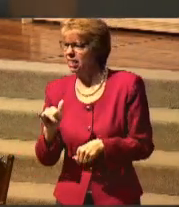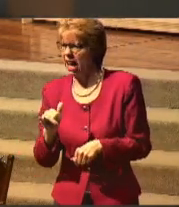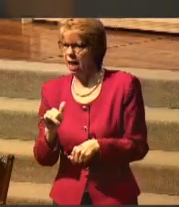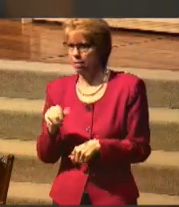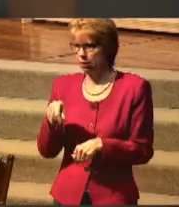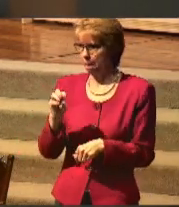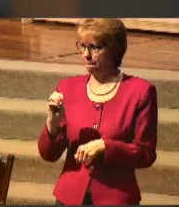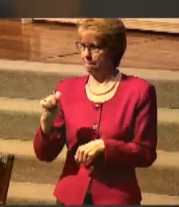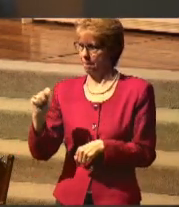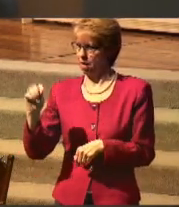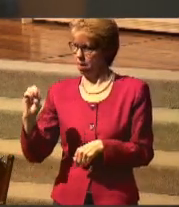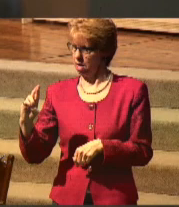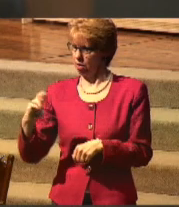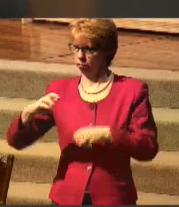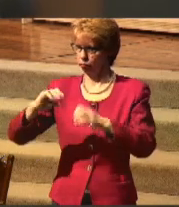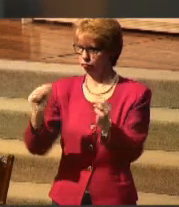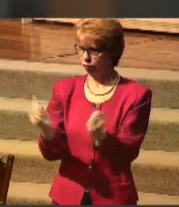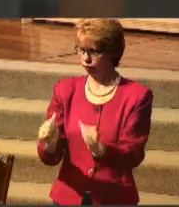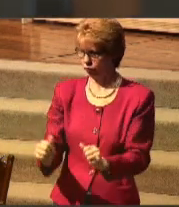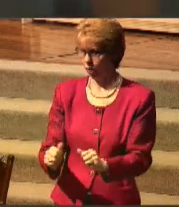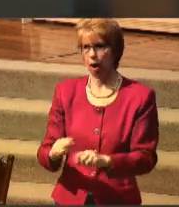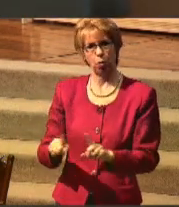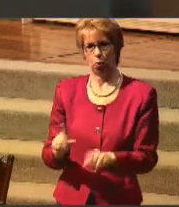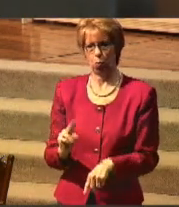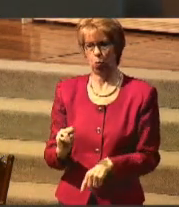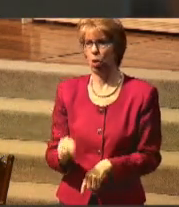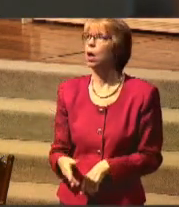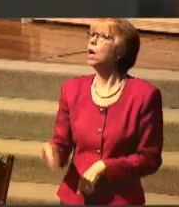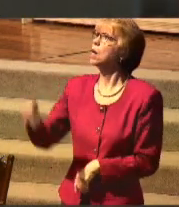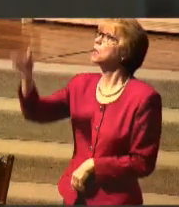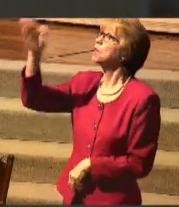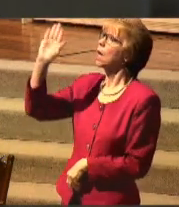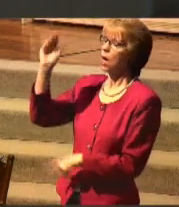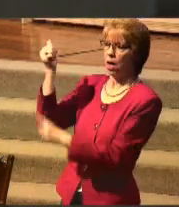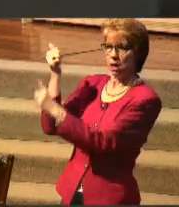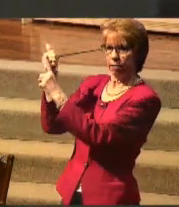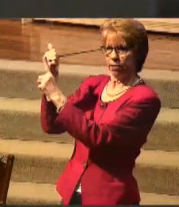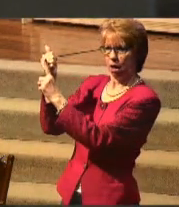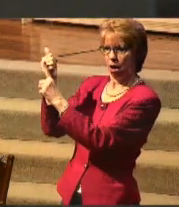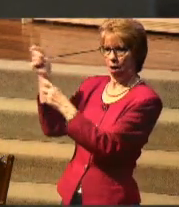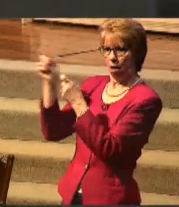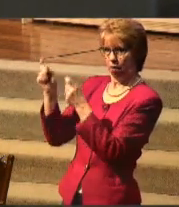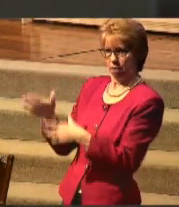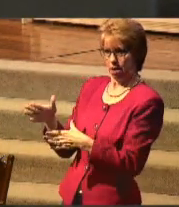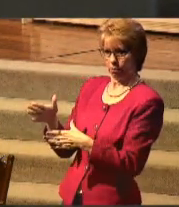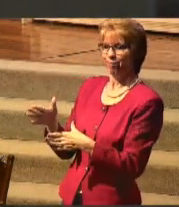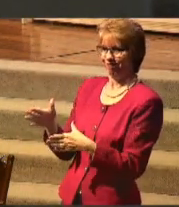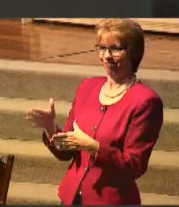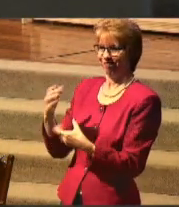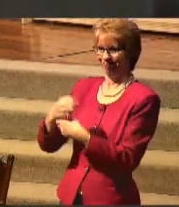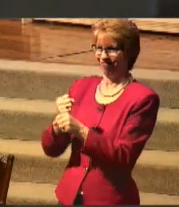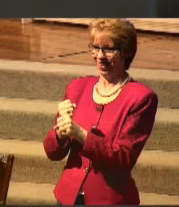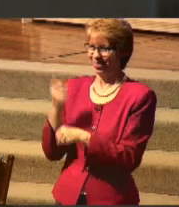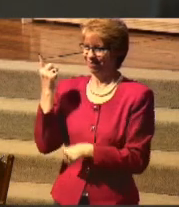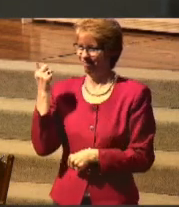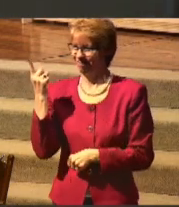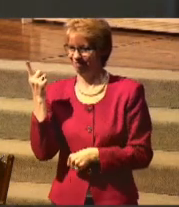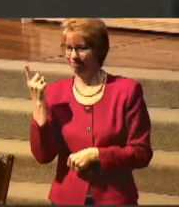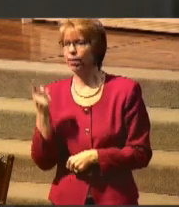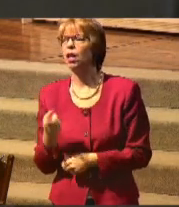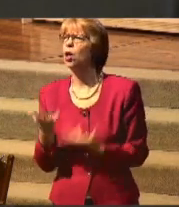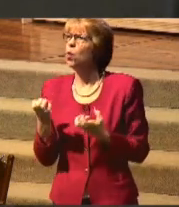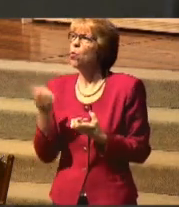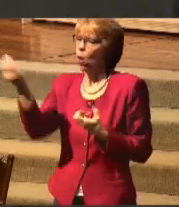make. It's something that God, the master potter, the creator, has made. And he wants to put within